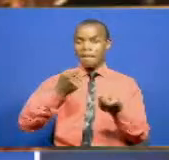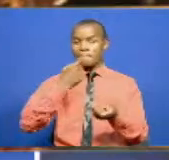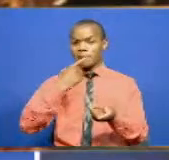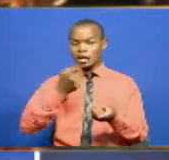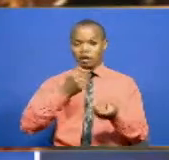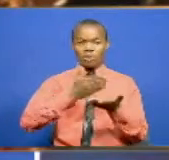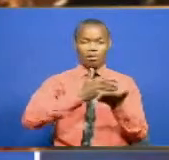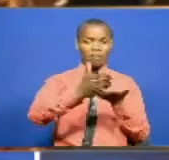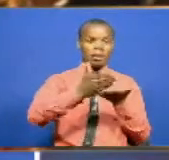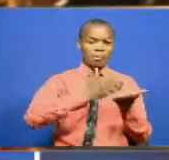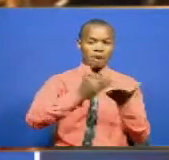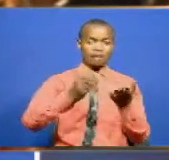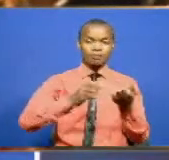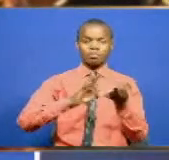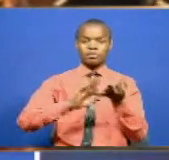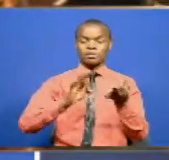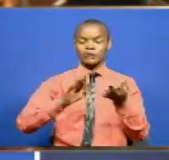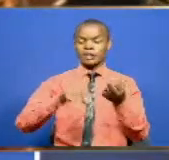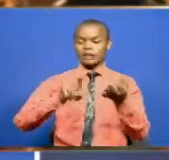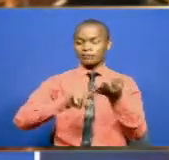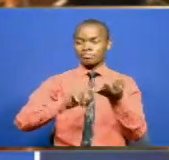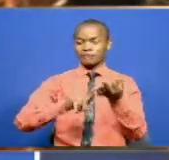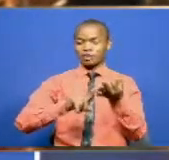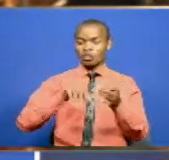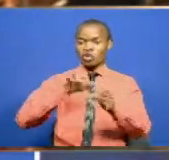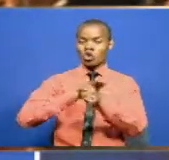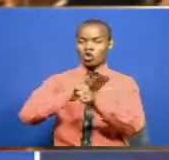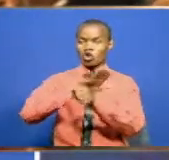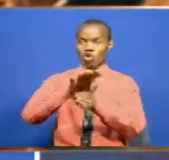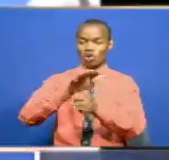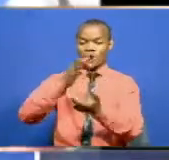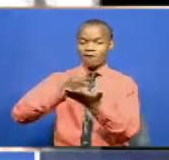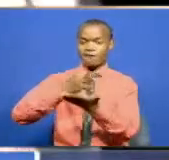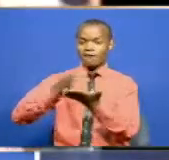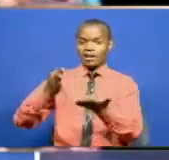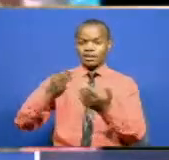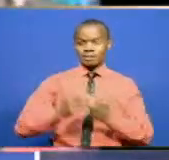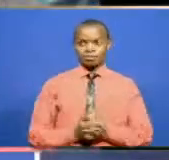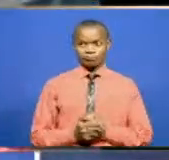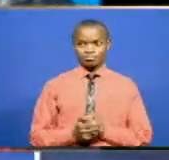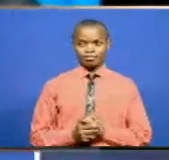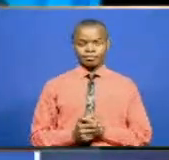AfyaGate scandal, and lastly the COVID-19 funds.